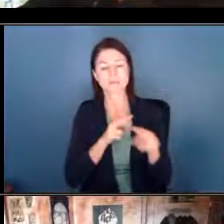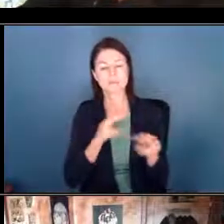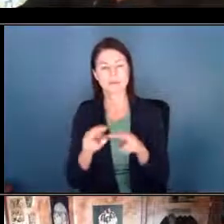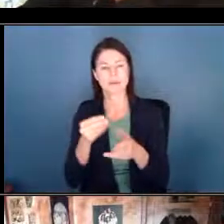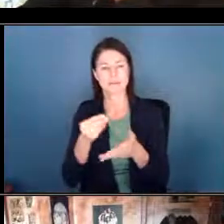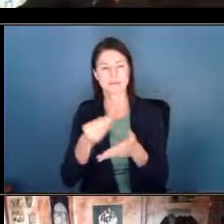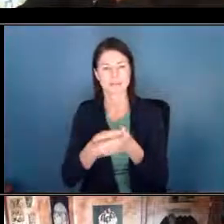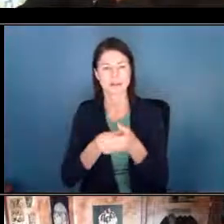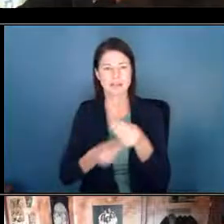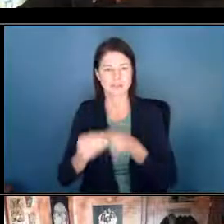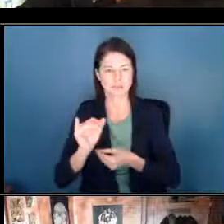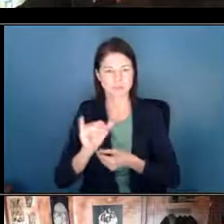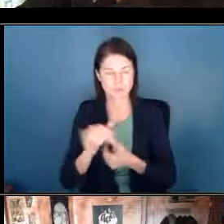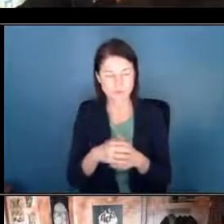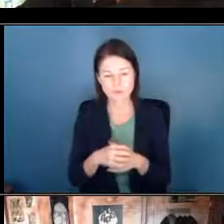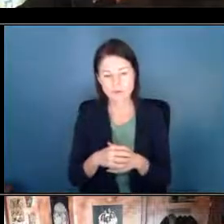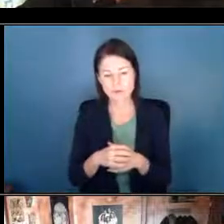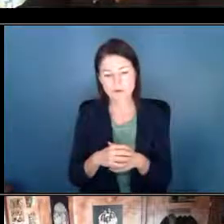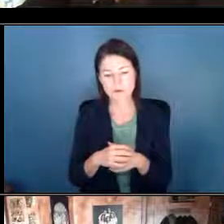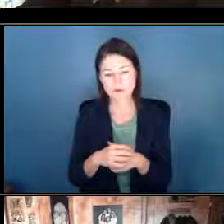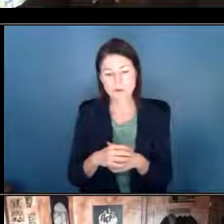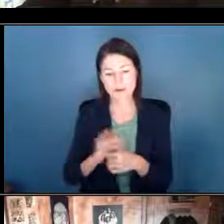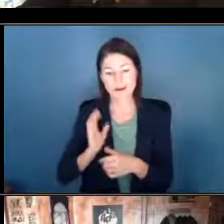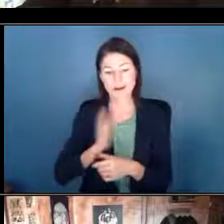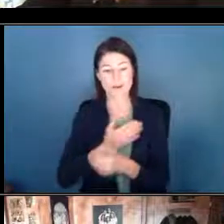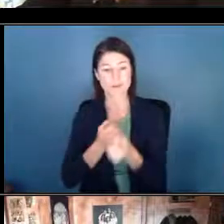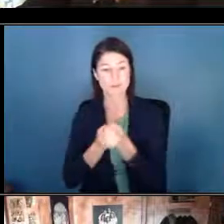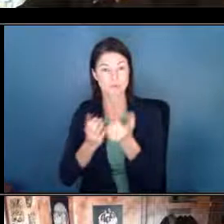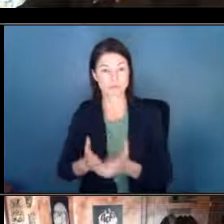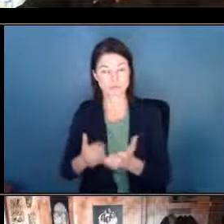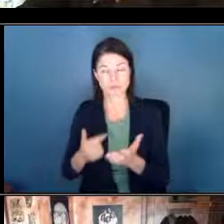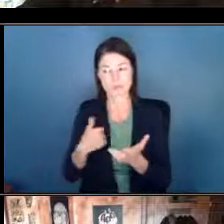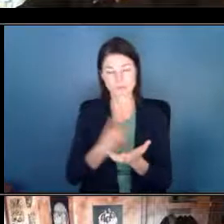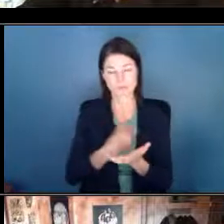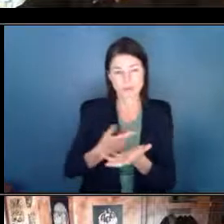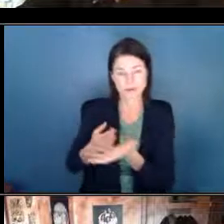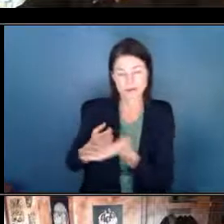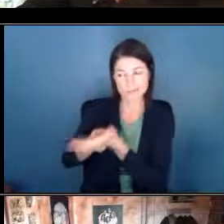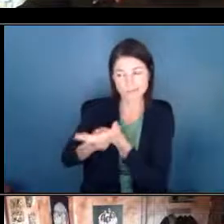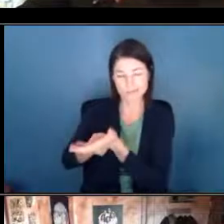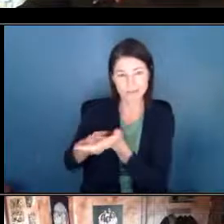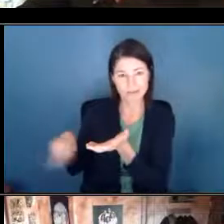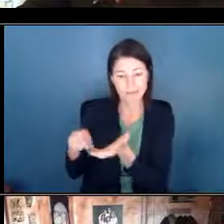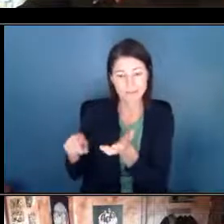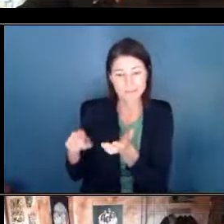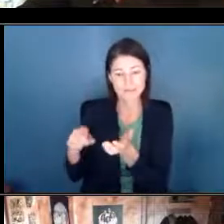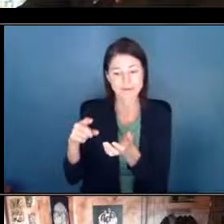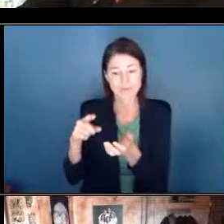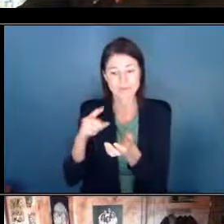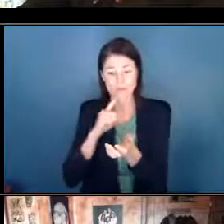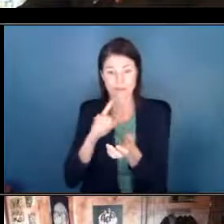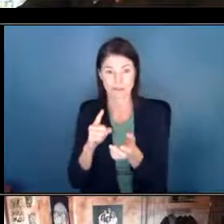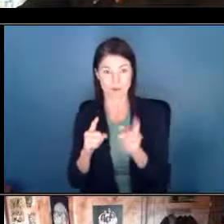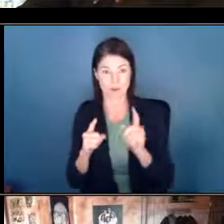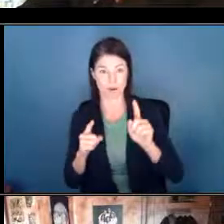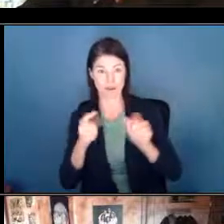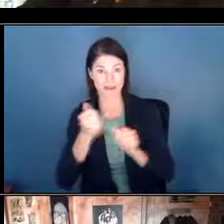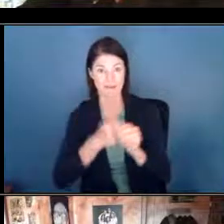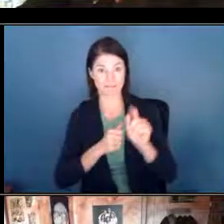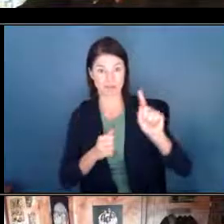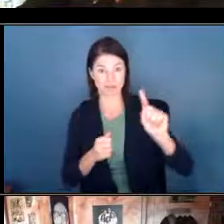our sponsors and incentivize them to do what our federal priorities are, because we're basically giving 90 cents to a dollar for every dollar